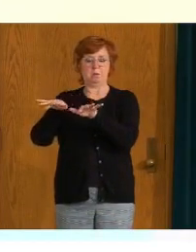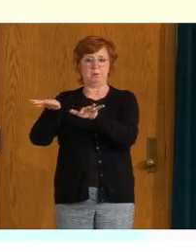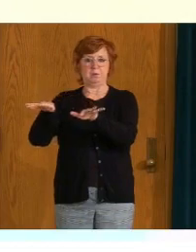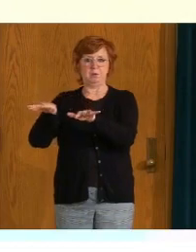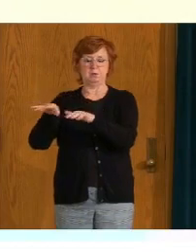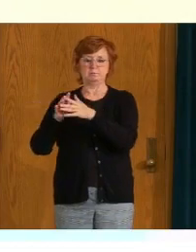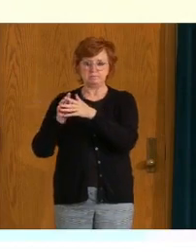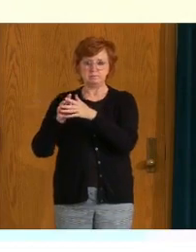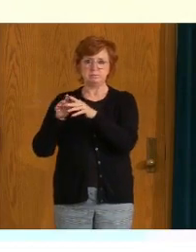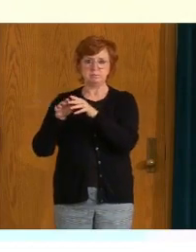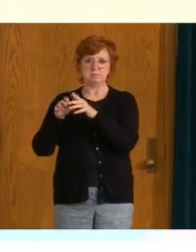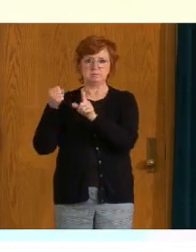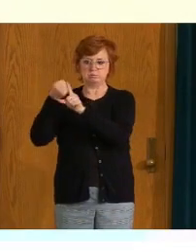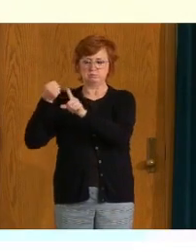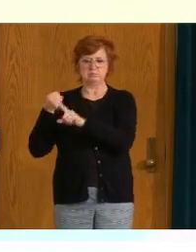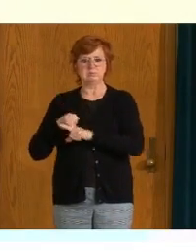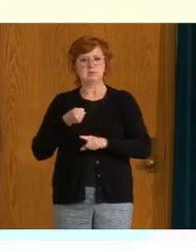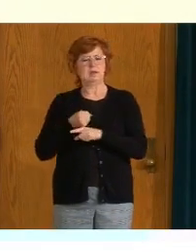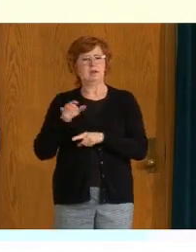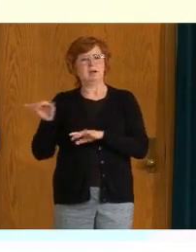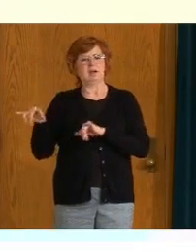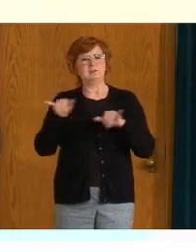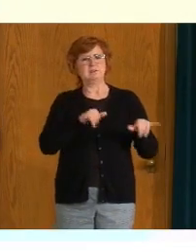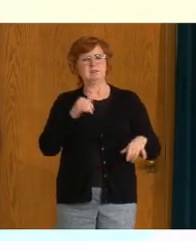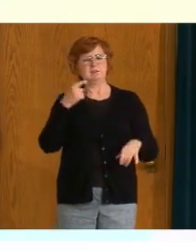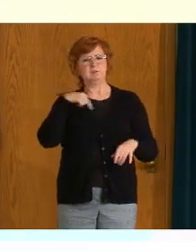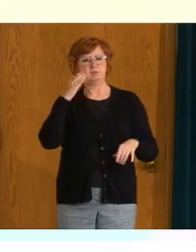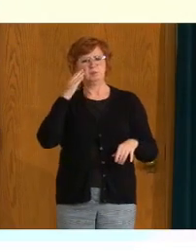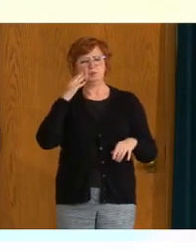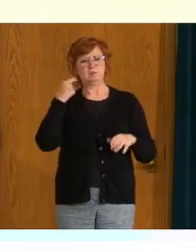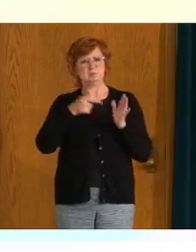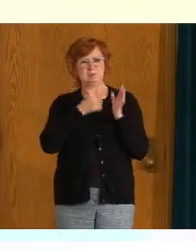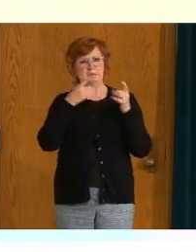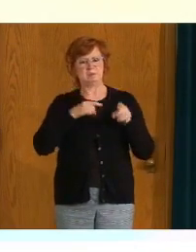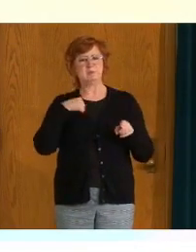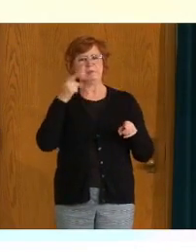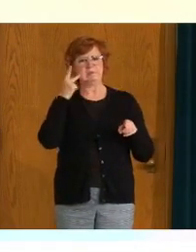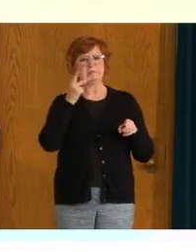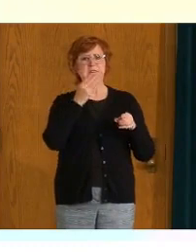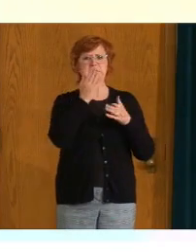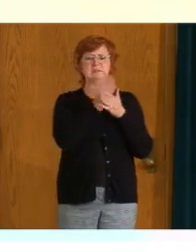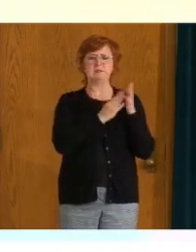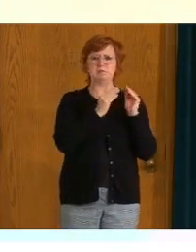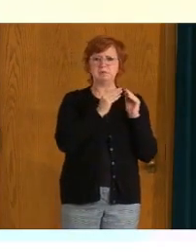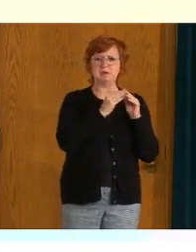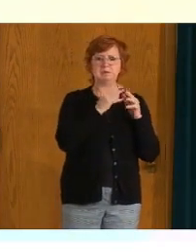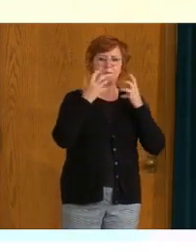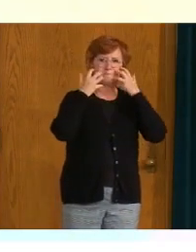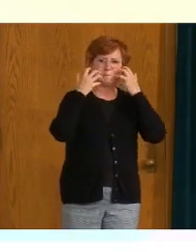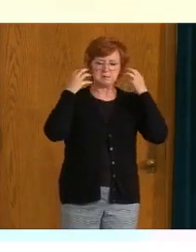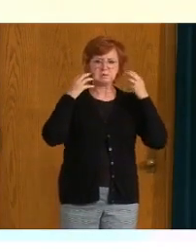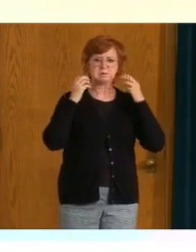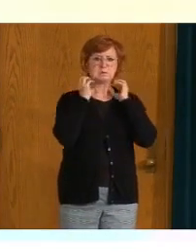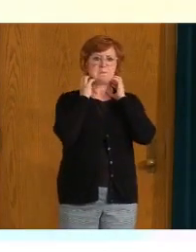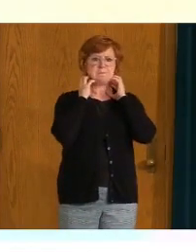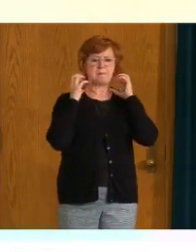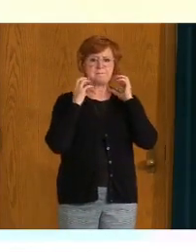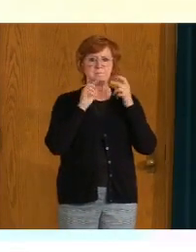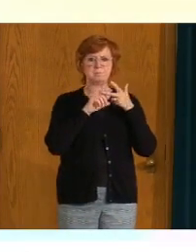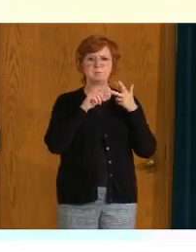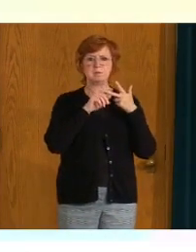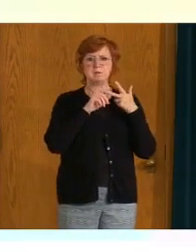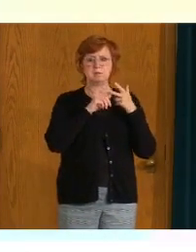dealt with outbreaks of measles, mumps, pertussis in a very coordinated way, working with our healthcare partners, schools,